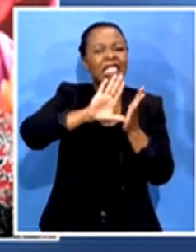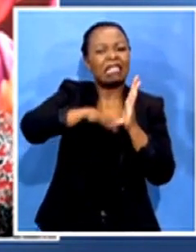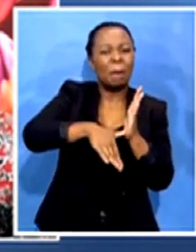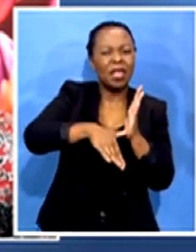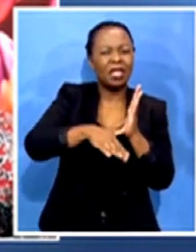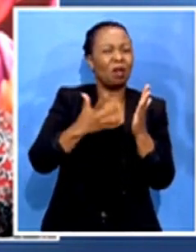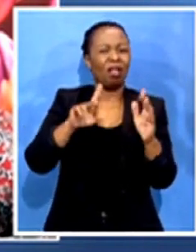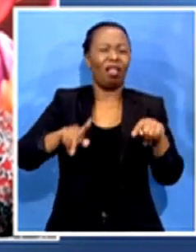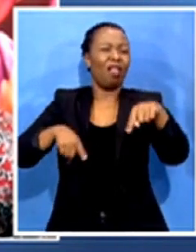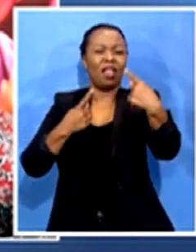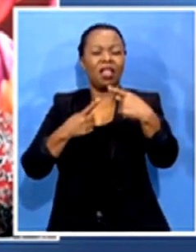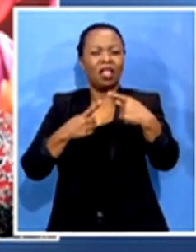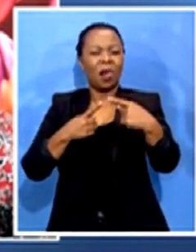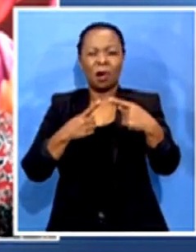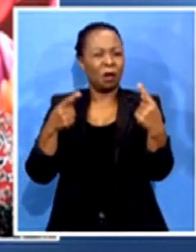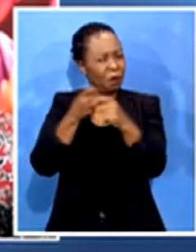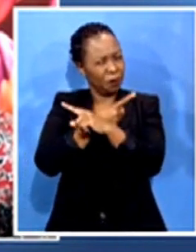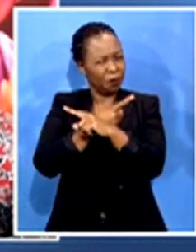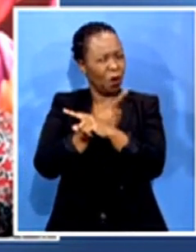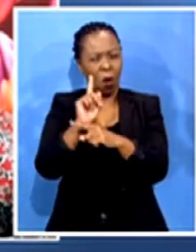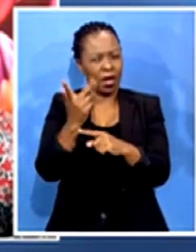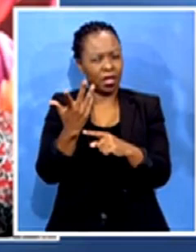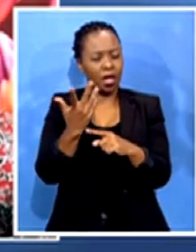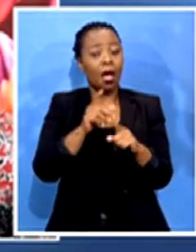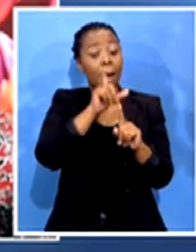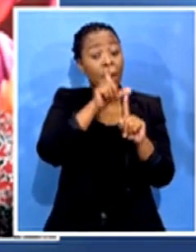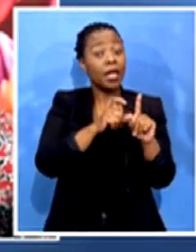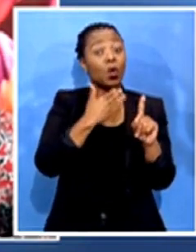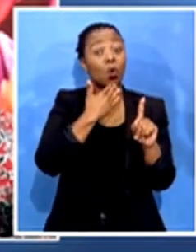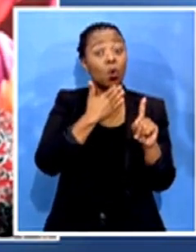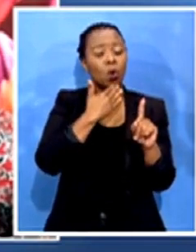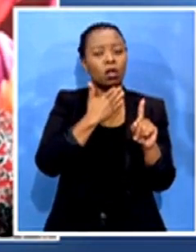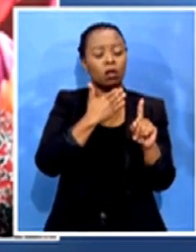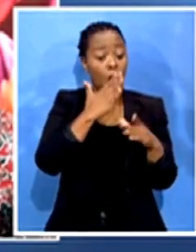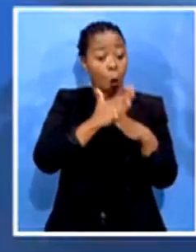unable to work is classified as disabled?